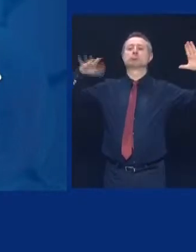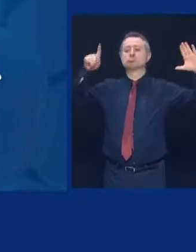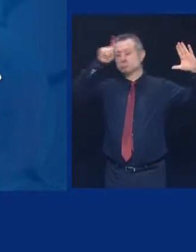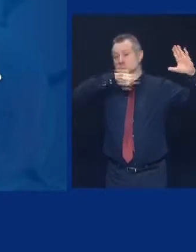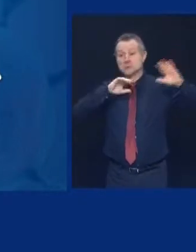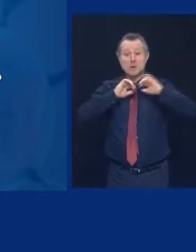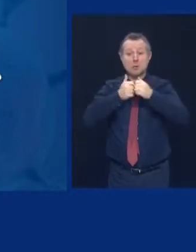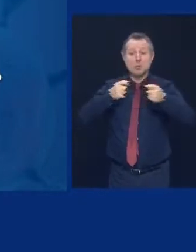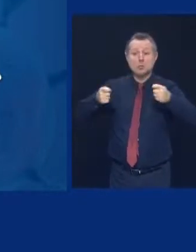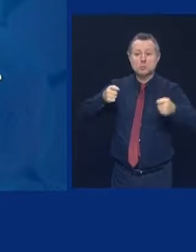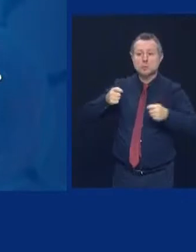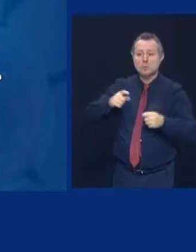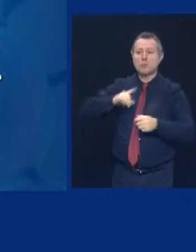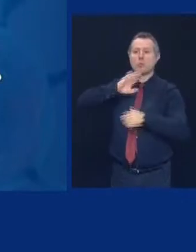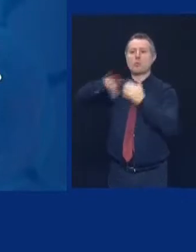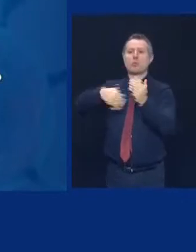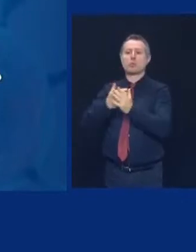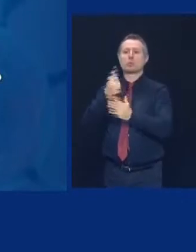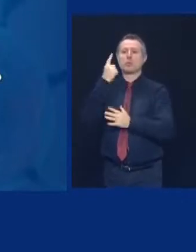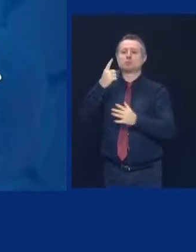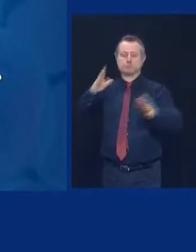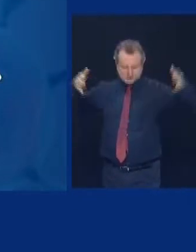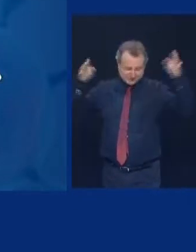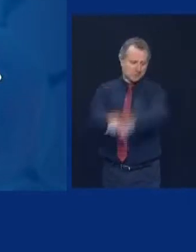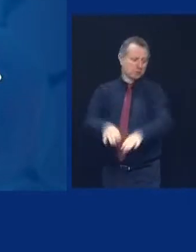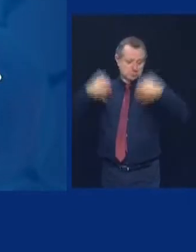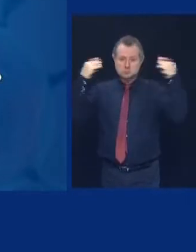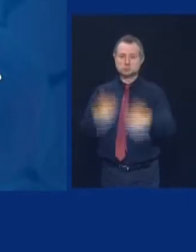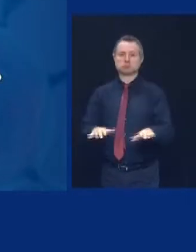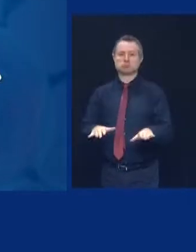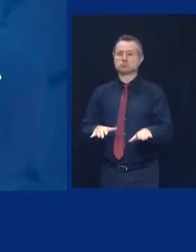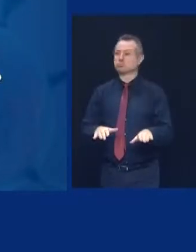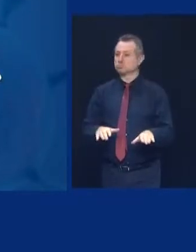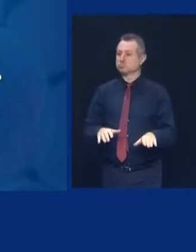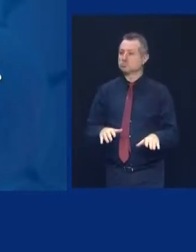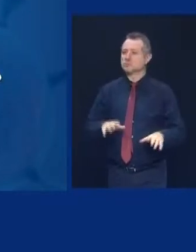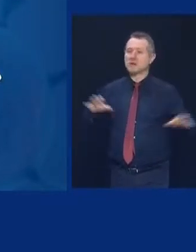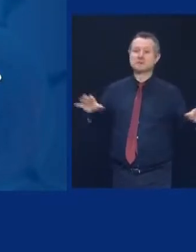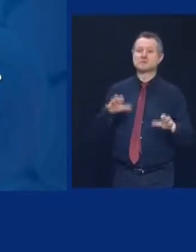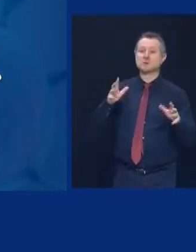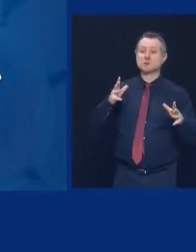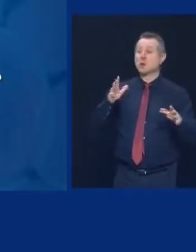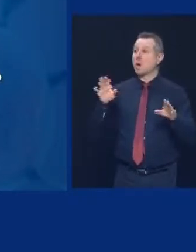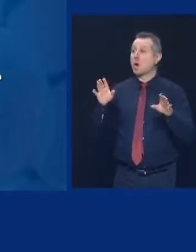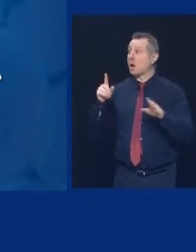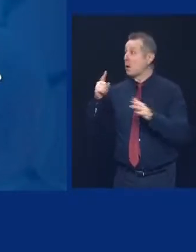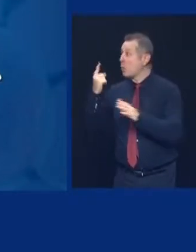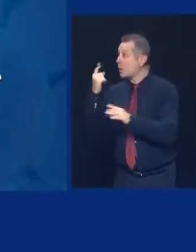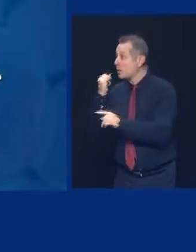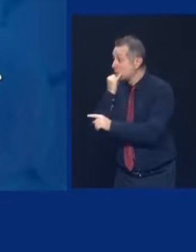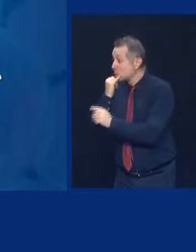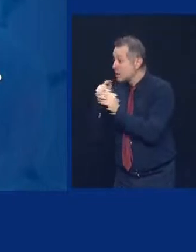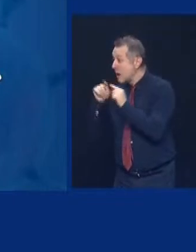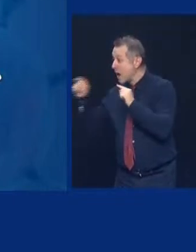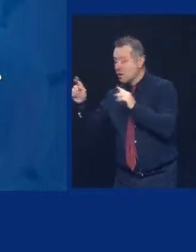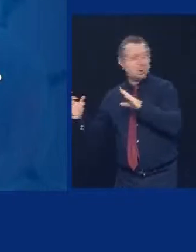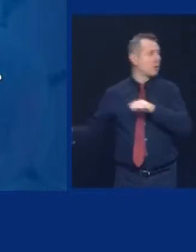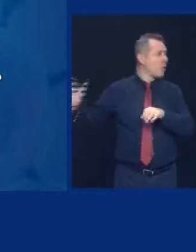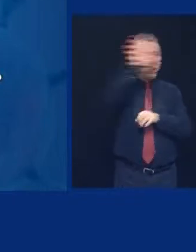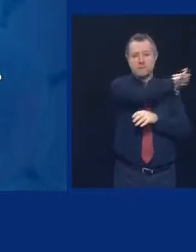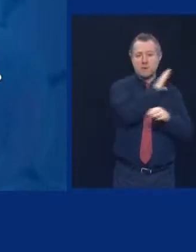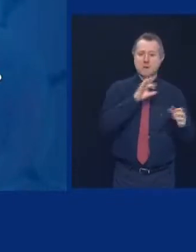state, reduce activity in the entire state. We went from that to